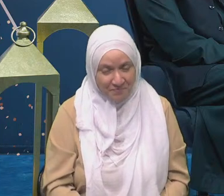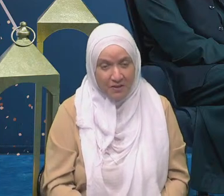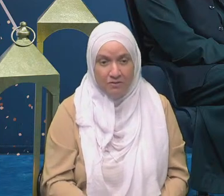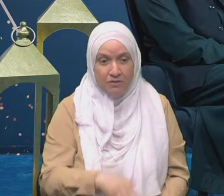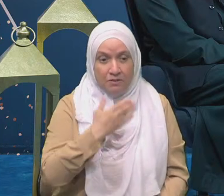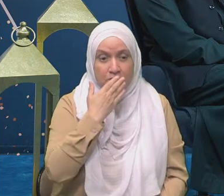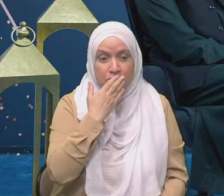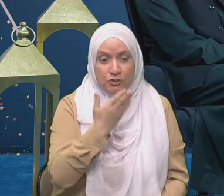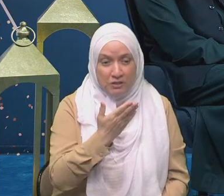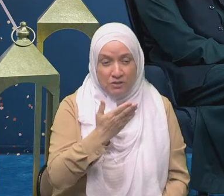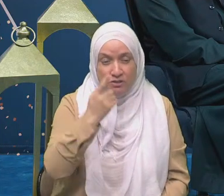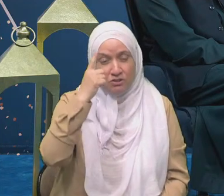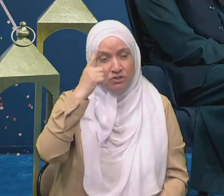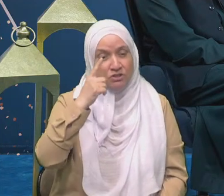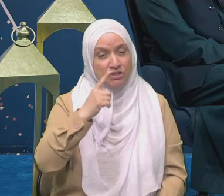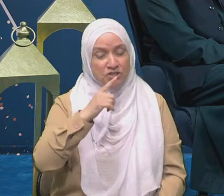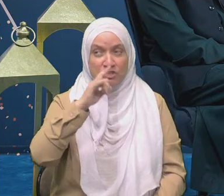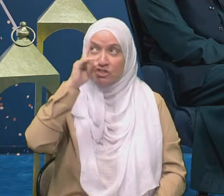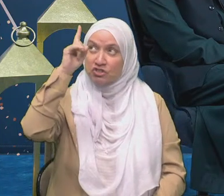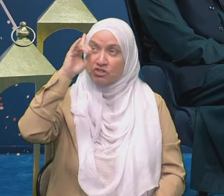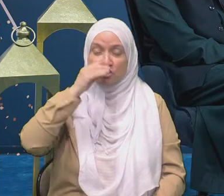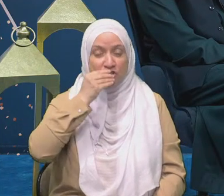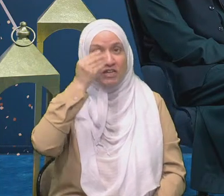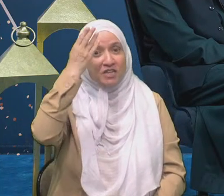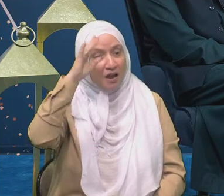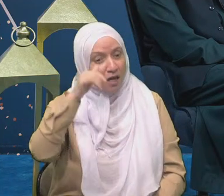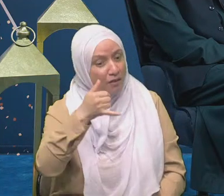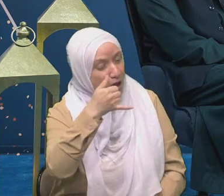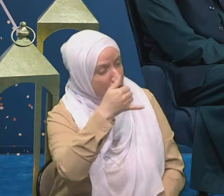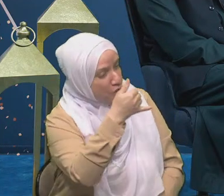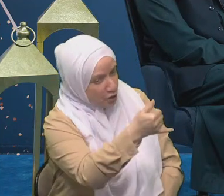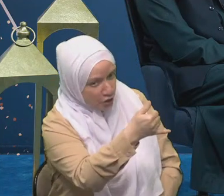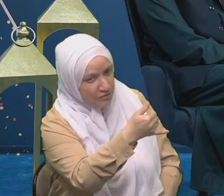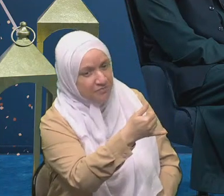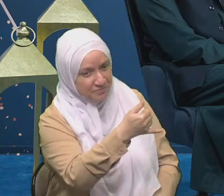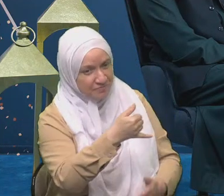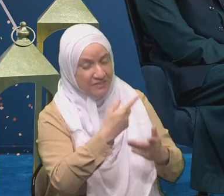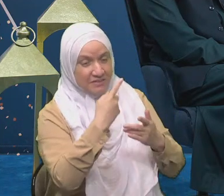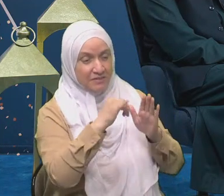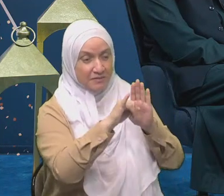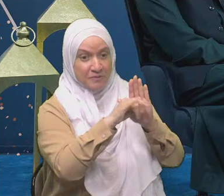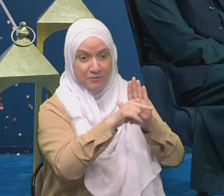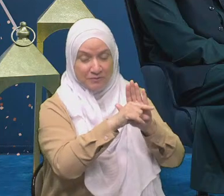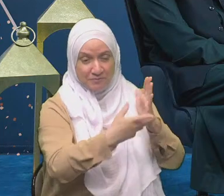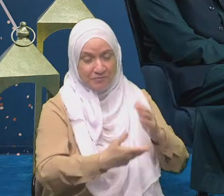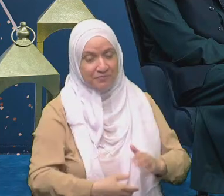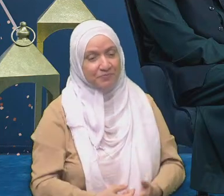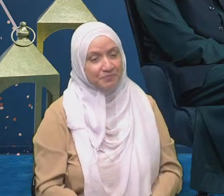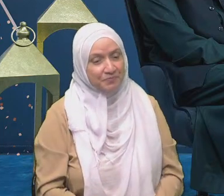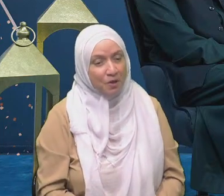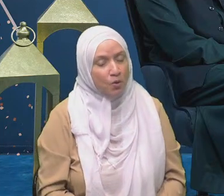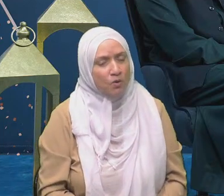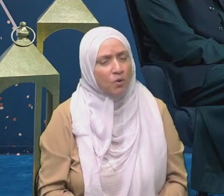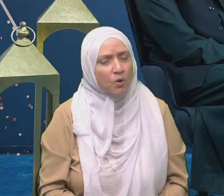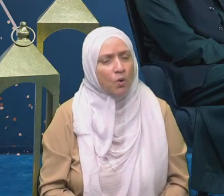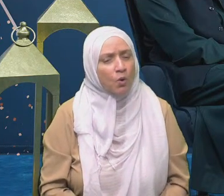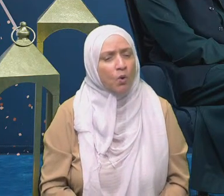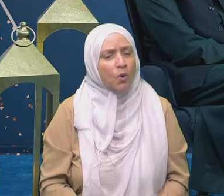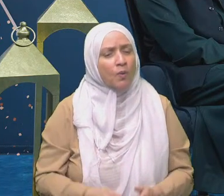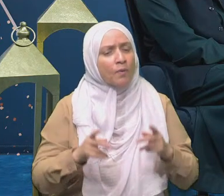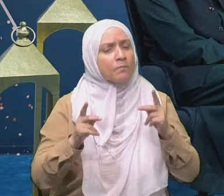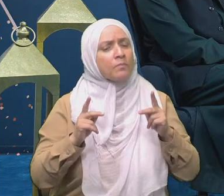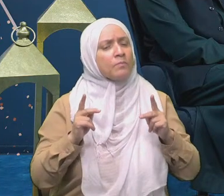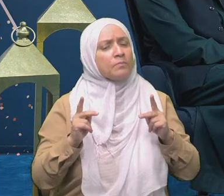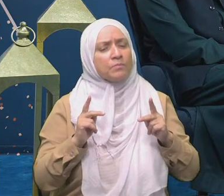question, which is part of the delusion that we go through as well too. He says, like, people may ask, how come people of knowledge, those who know what